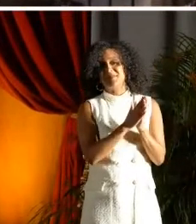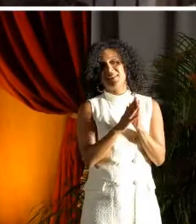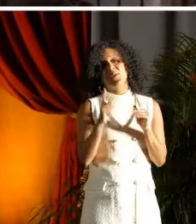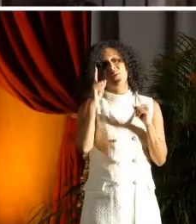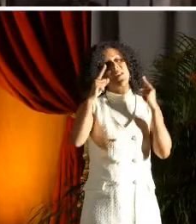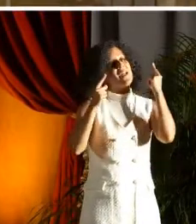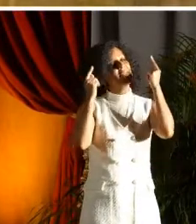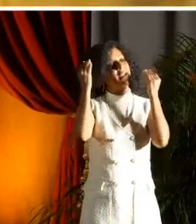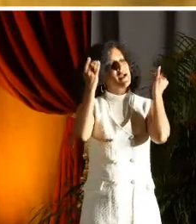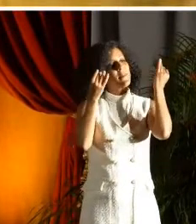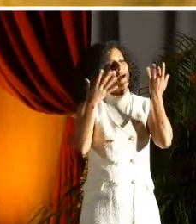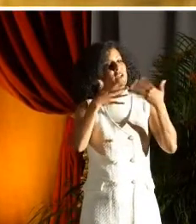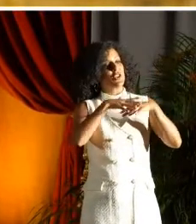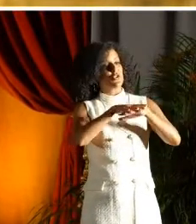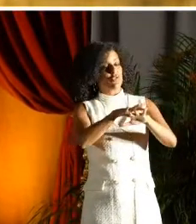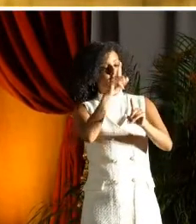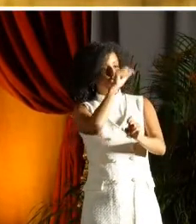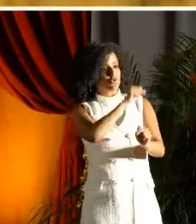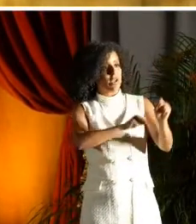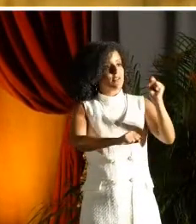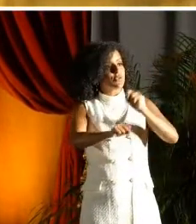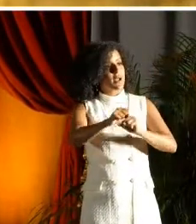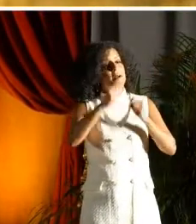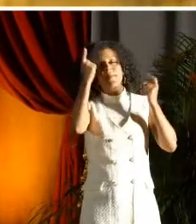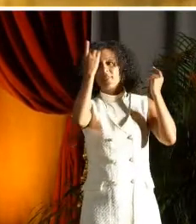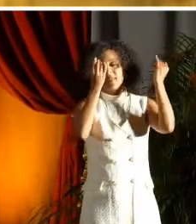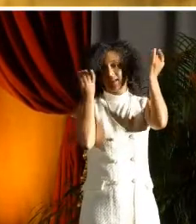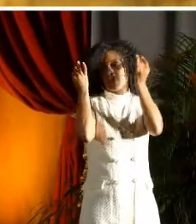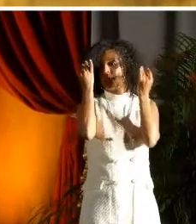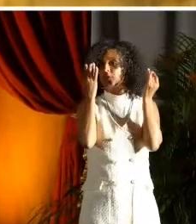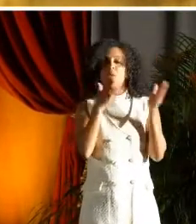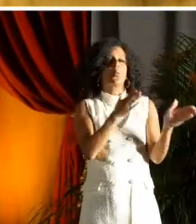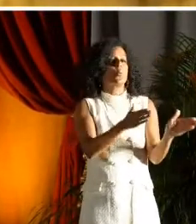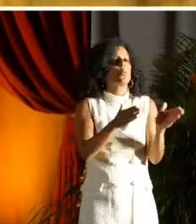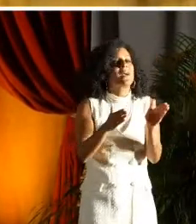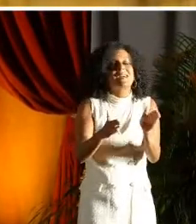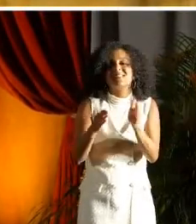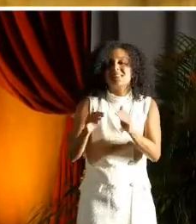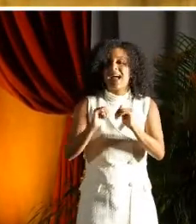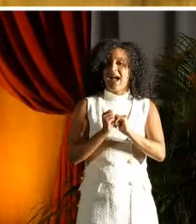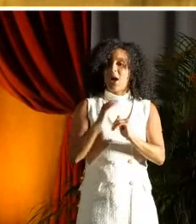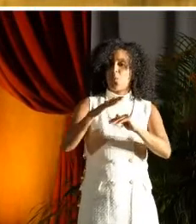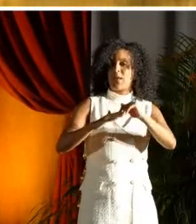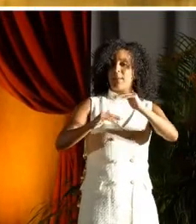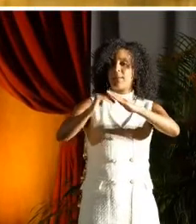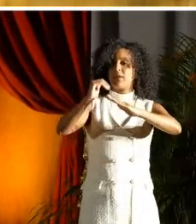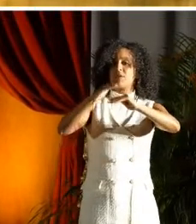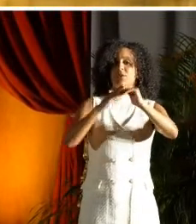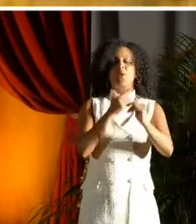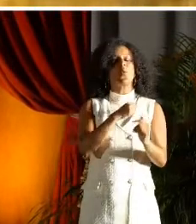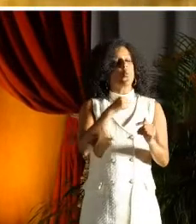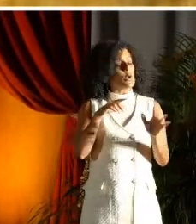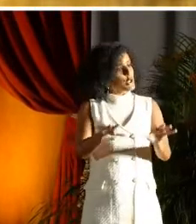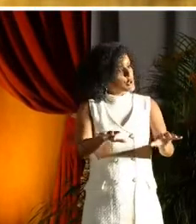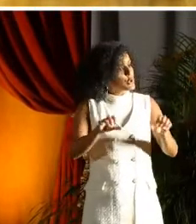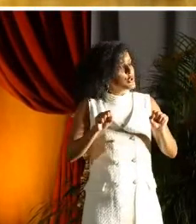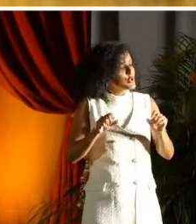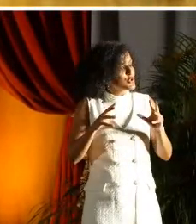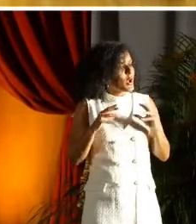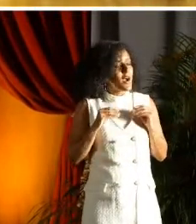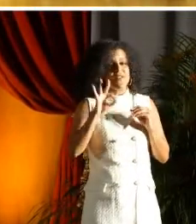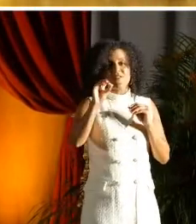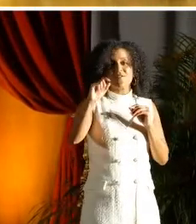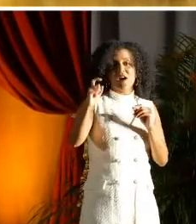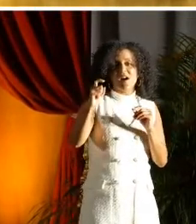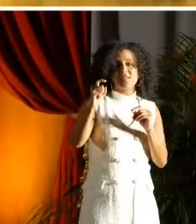about integrated strategies, I am thinking about the ways in which we build power. And so, yes, we took on Fox and